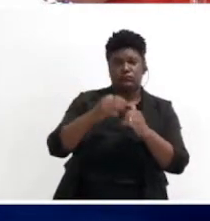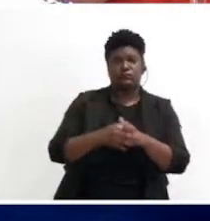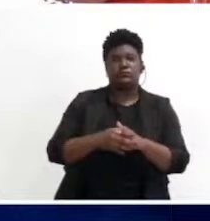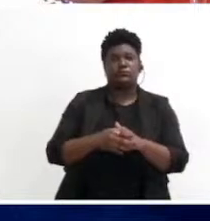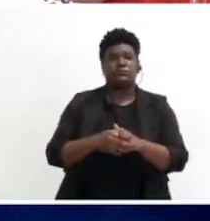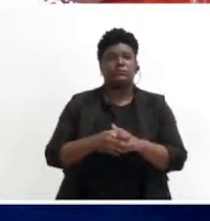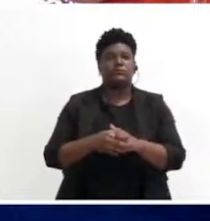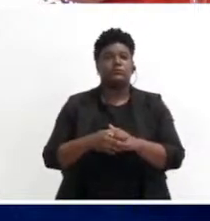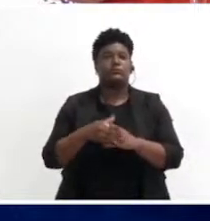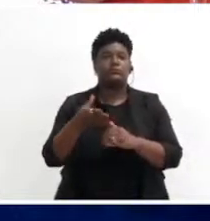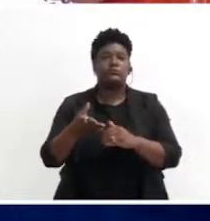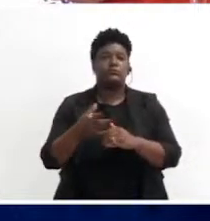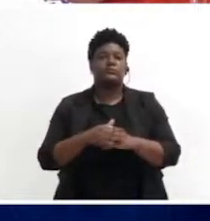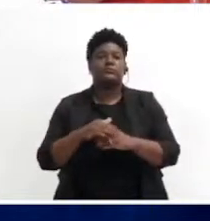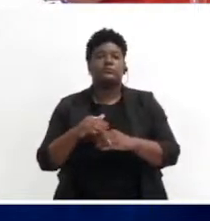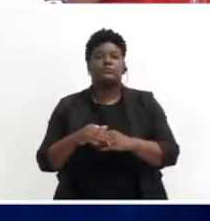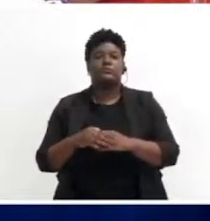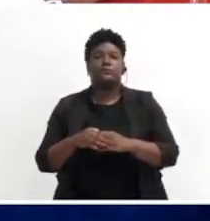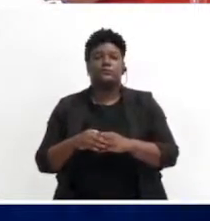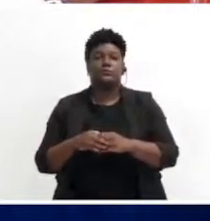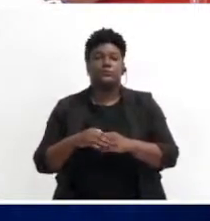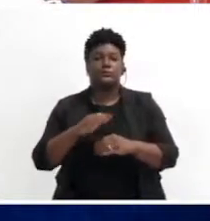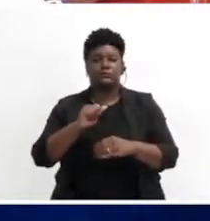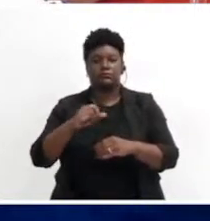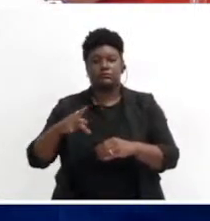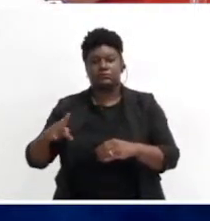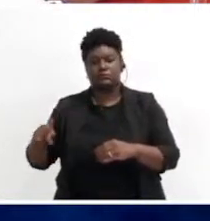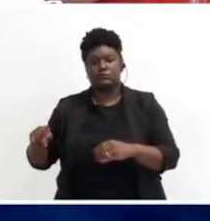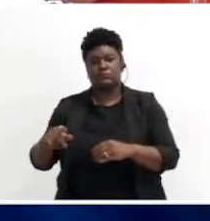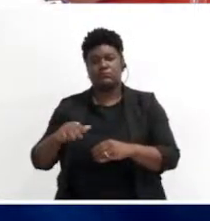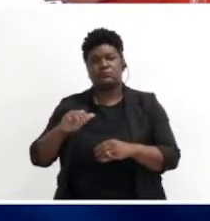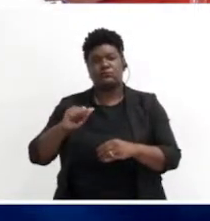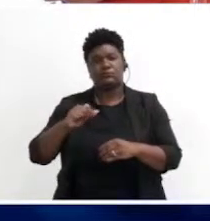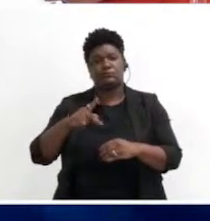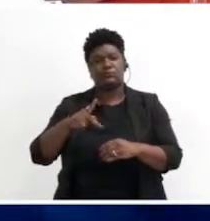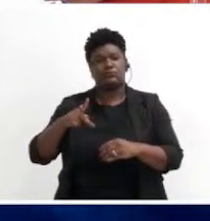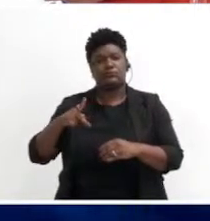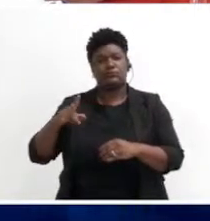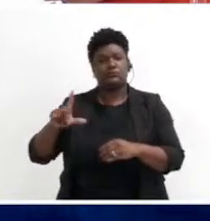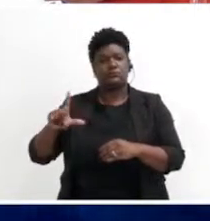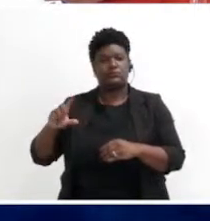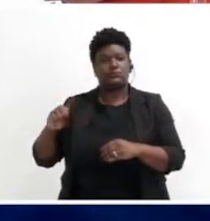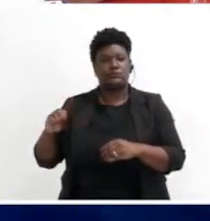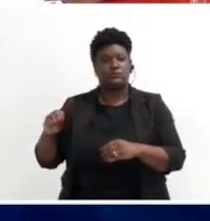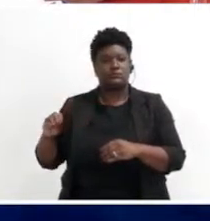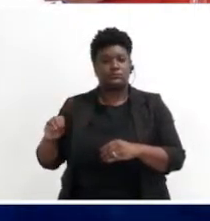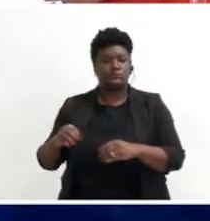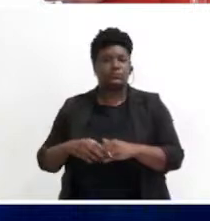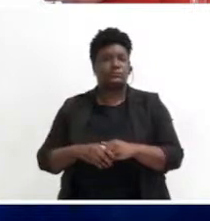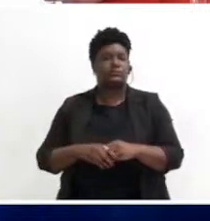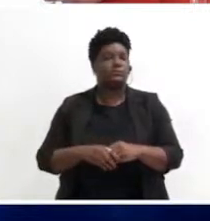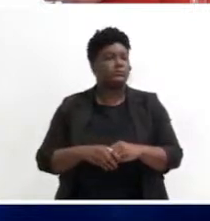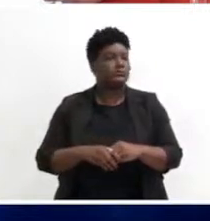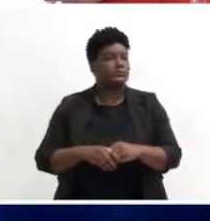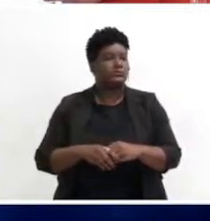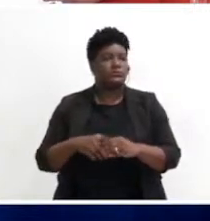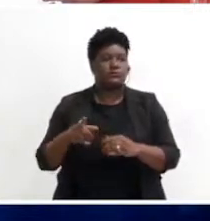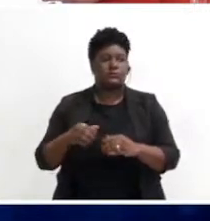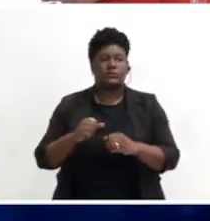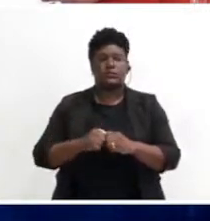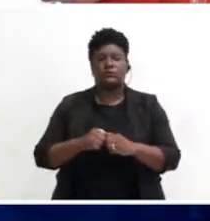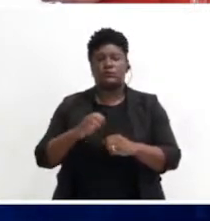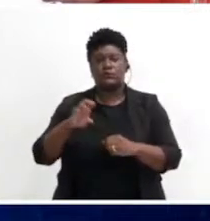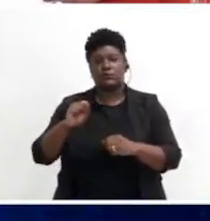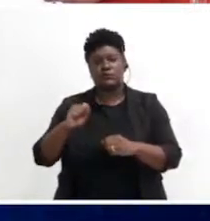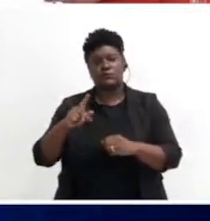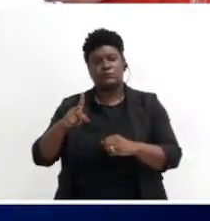processor. And they're using the bump layer also as an RDL layer for the